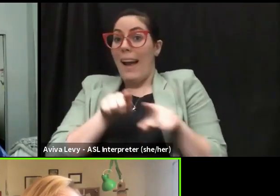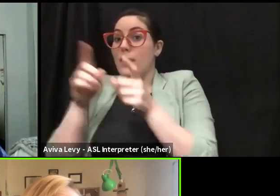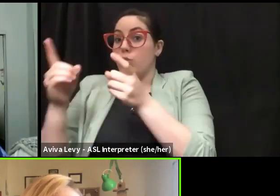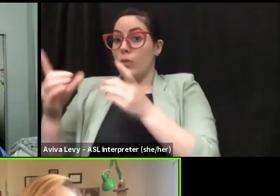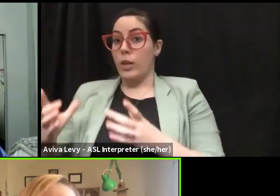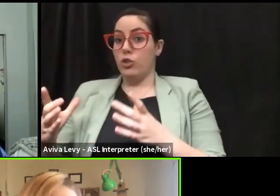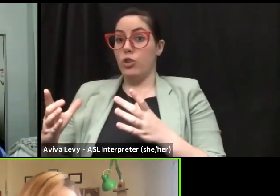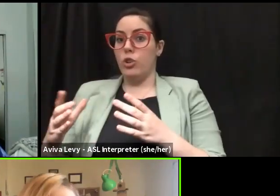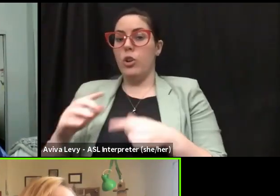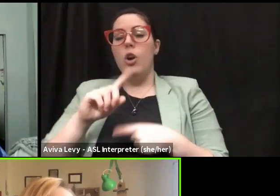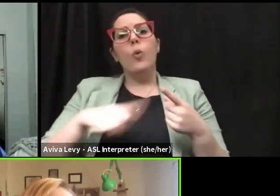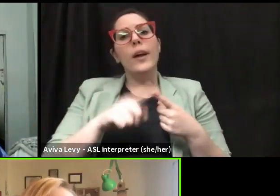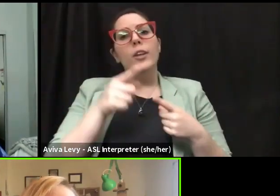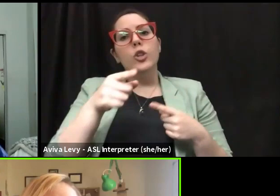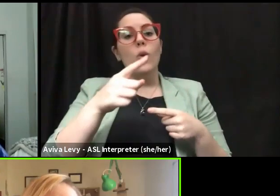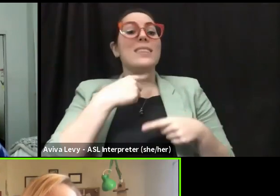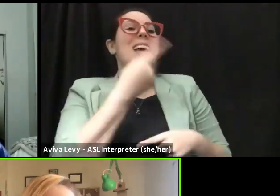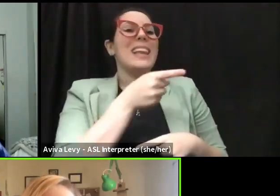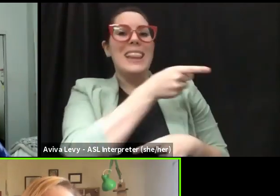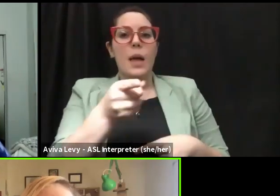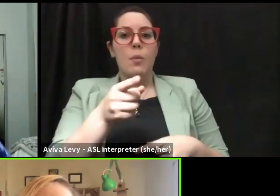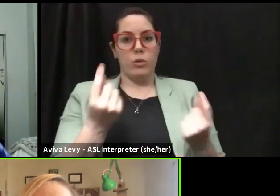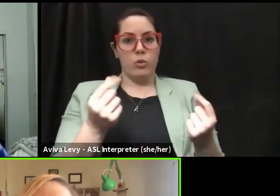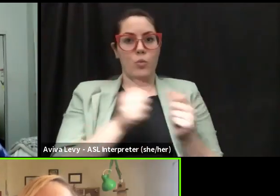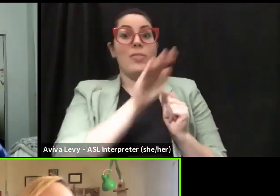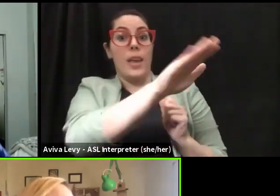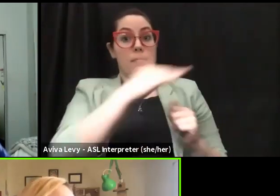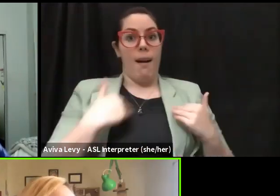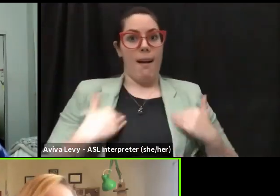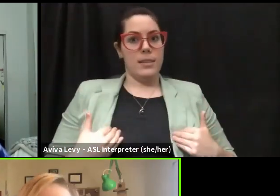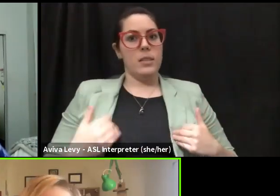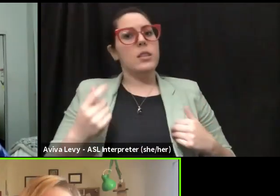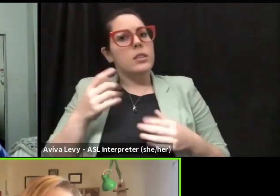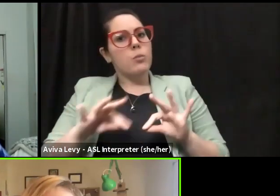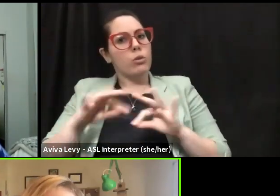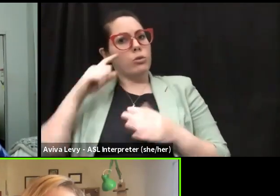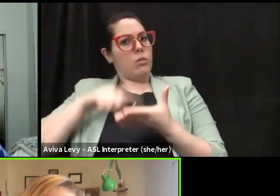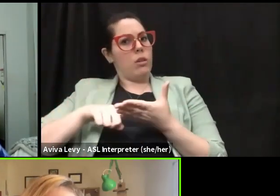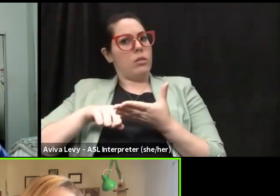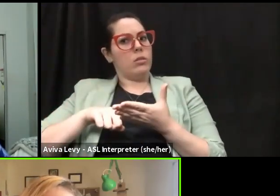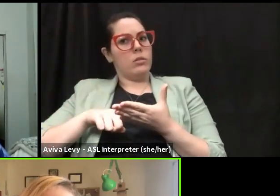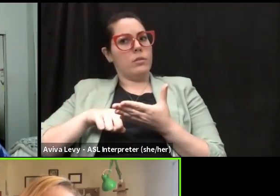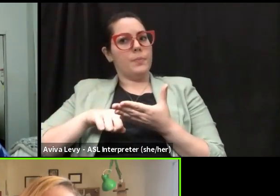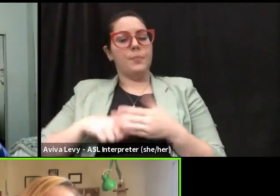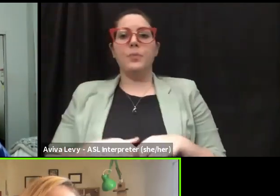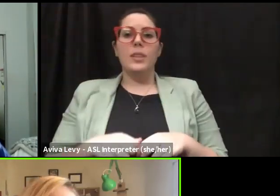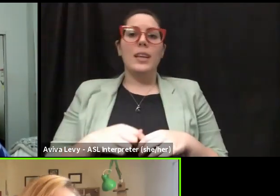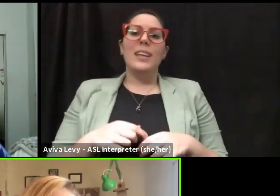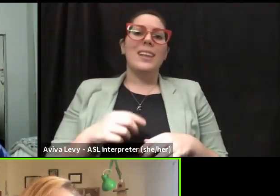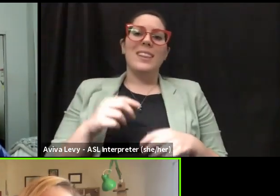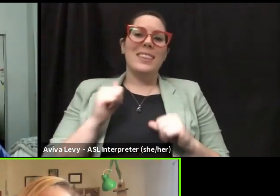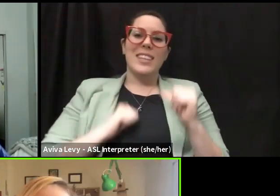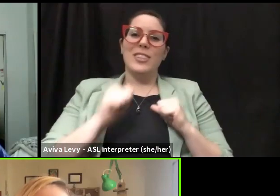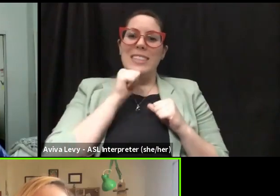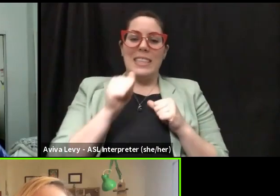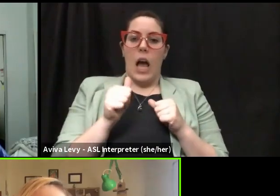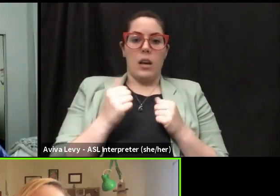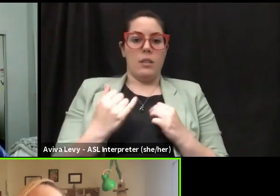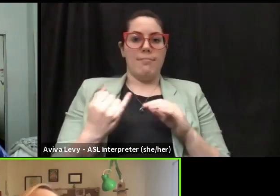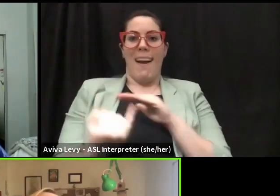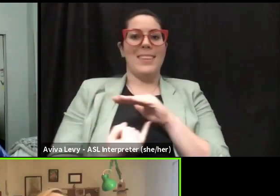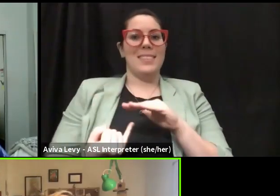telling actors what to do with their bodies, because we don't make theater in a vacuum. And I think it's essential to acknowledge